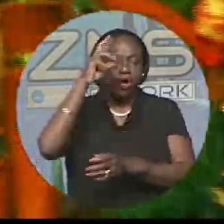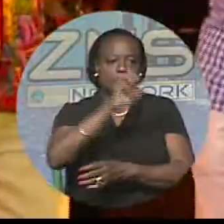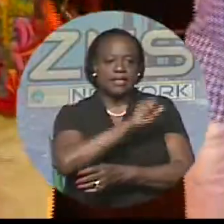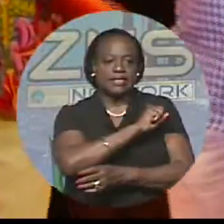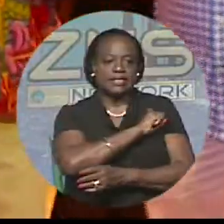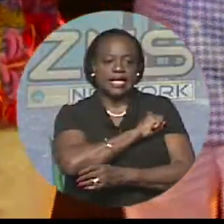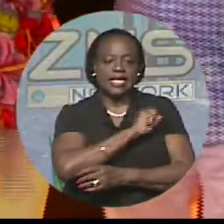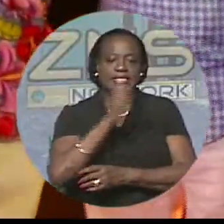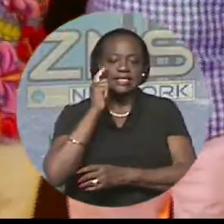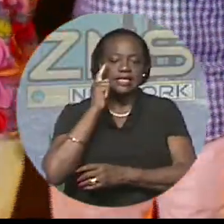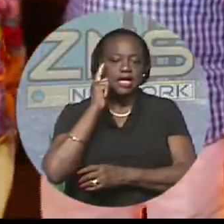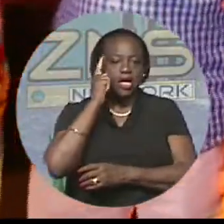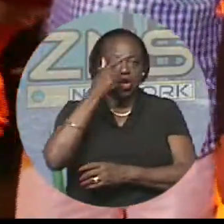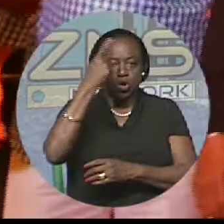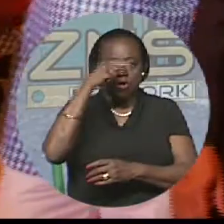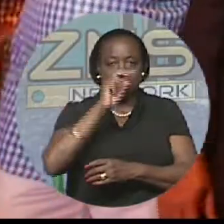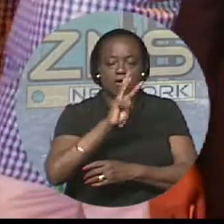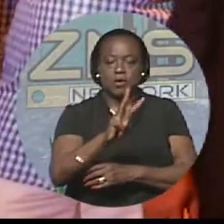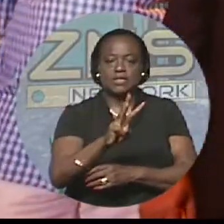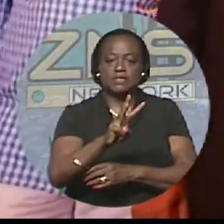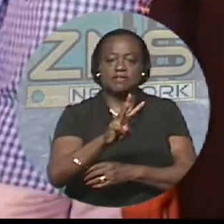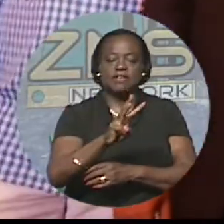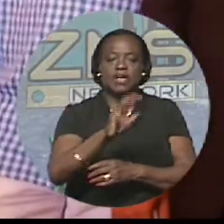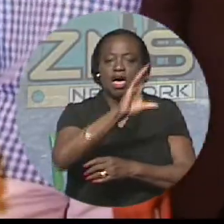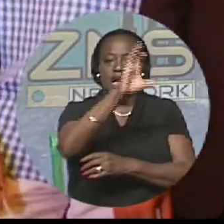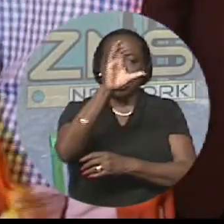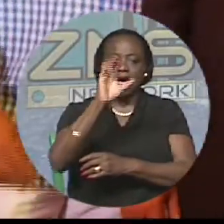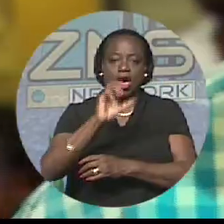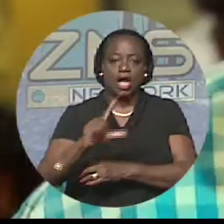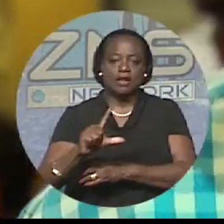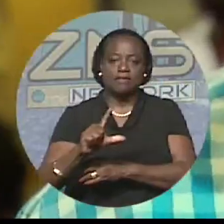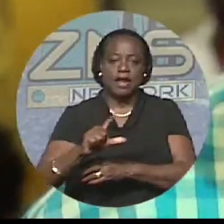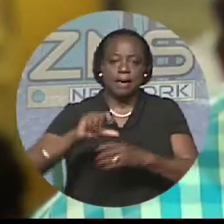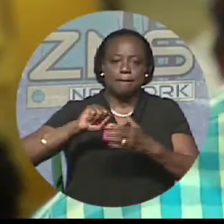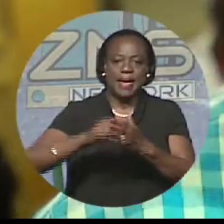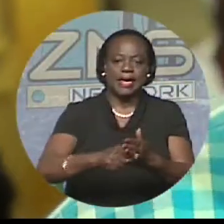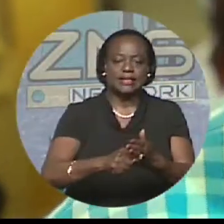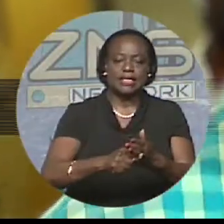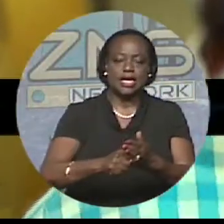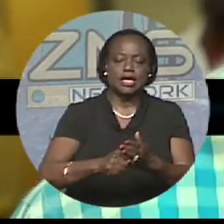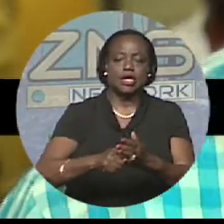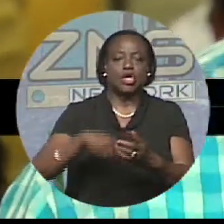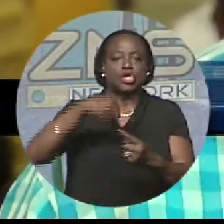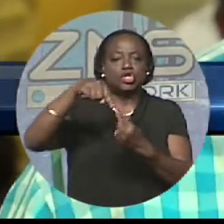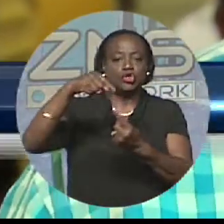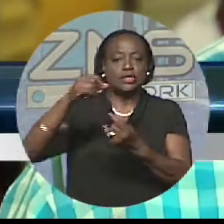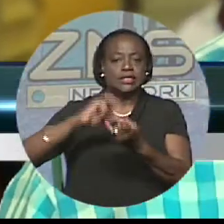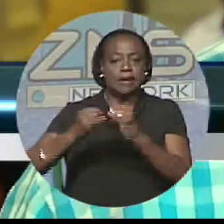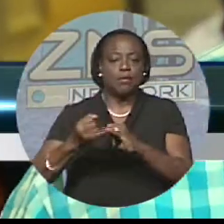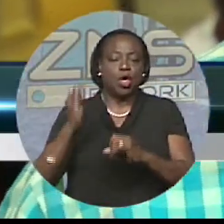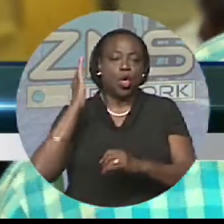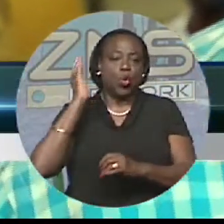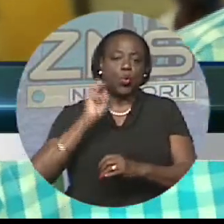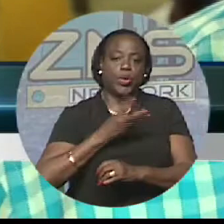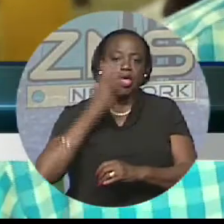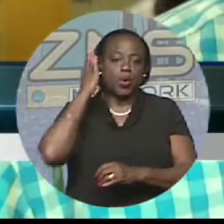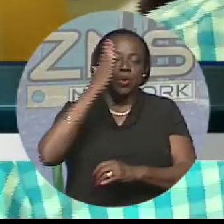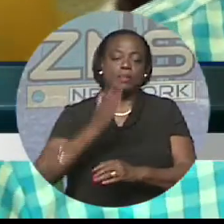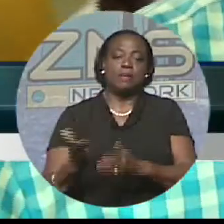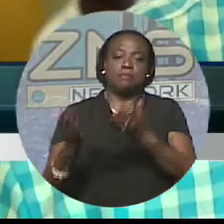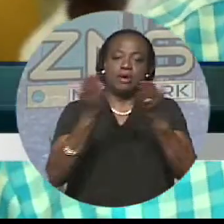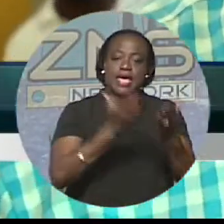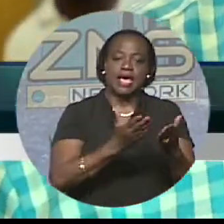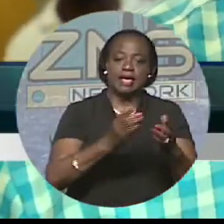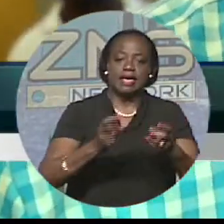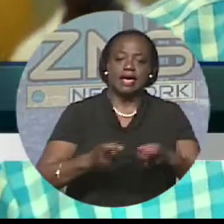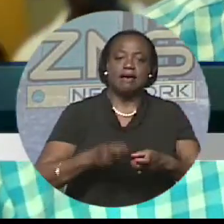Sands looks forward to the carnival impacting tourism in a major way. We're going to be bringing incremental guests to the Bahamas in shoulder periods,